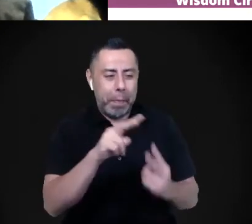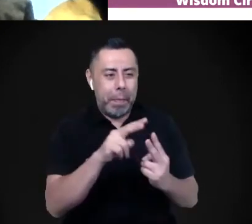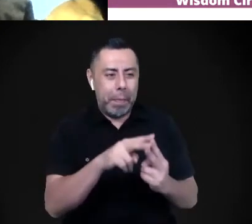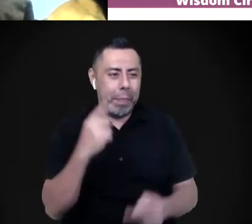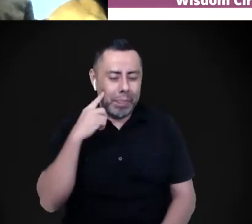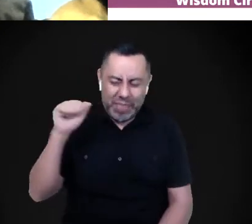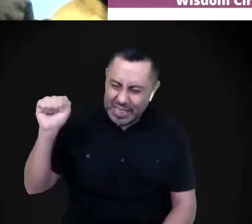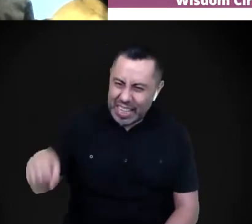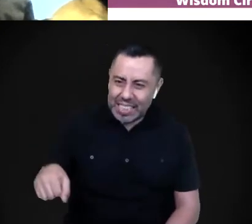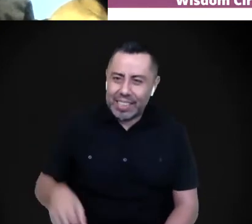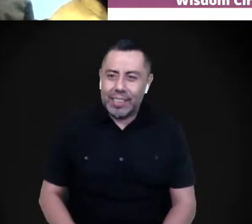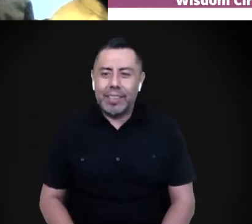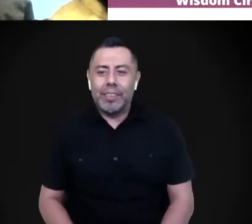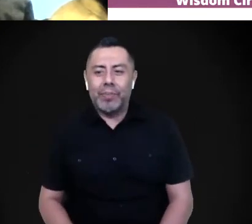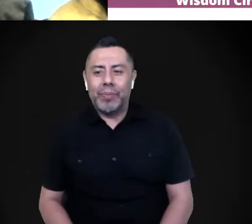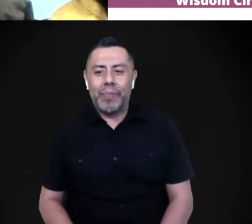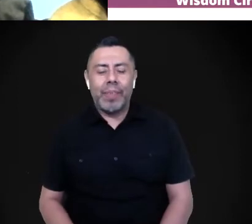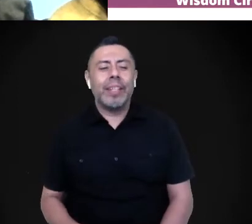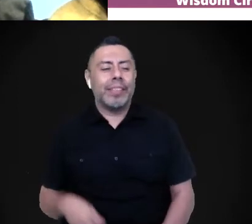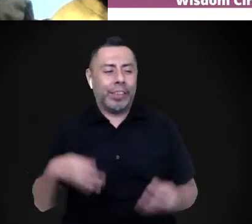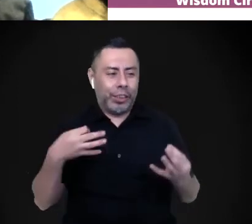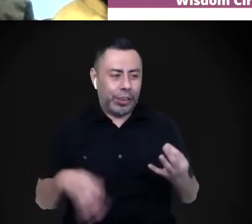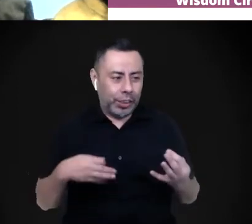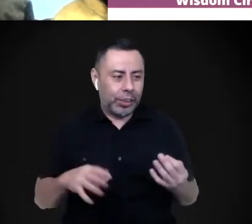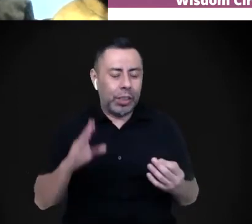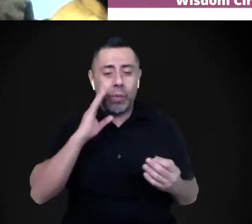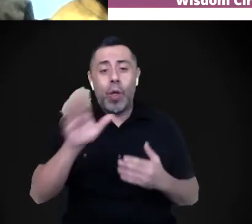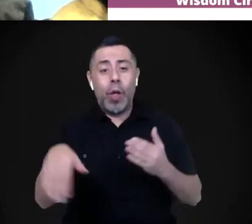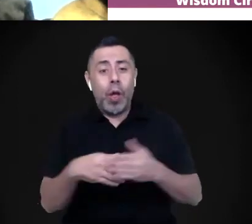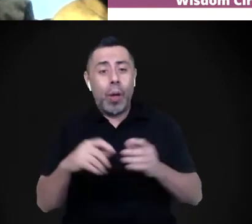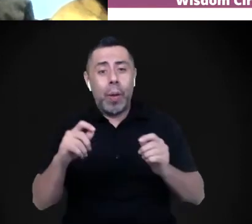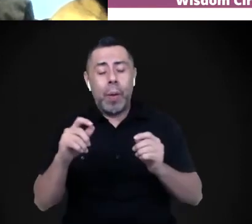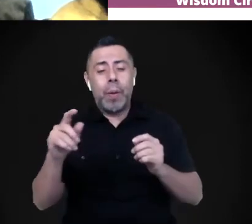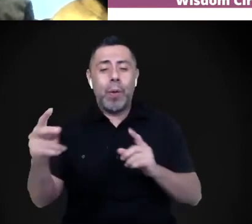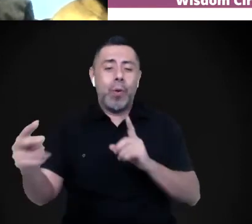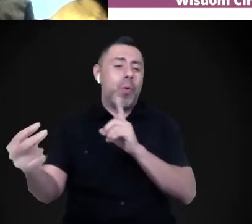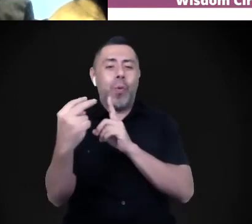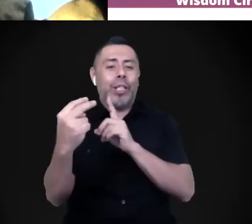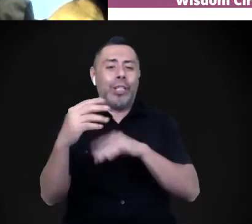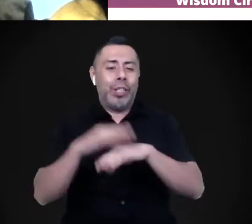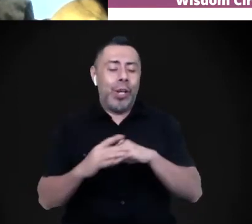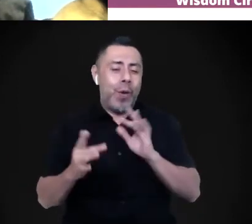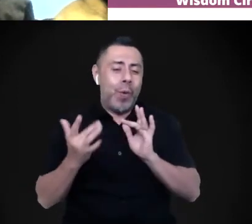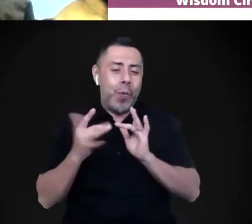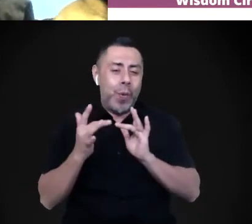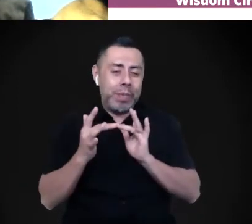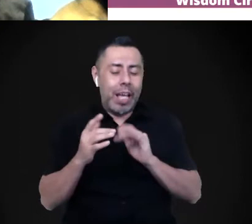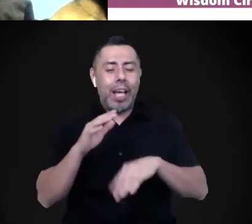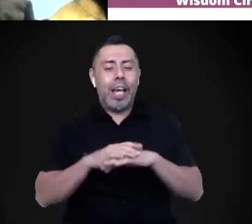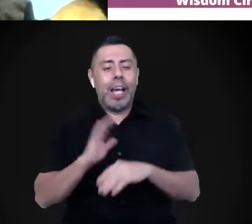Well, everybody's going to beam in now and see this on our website, on our social media